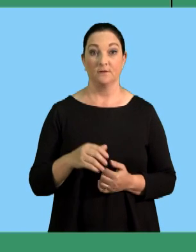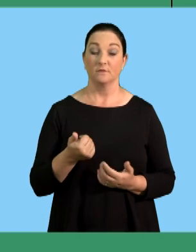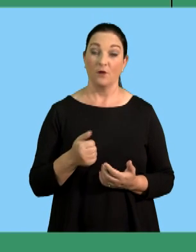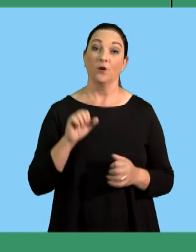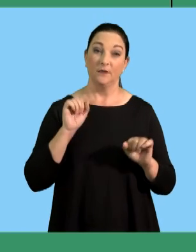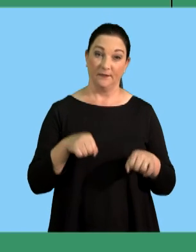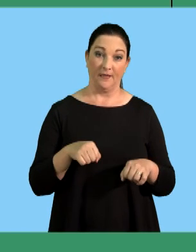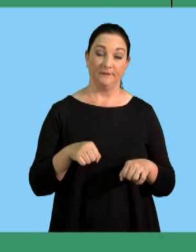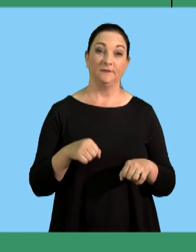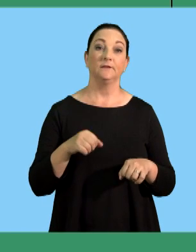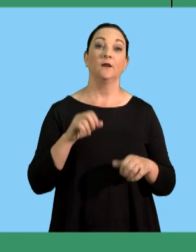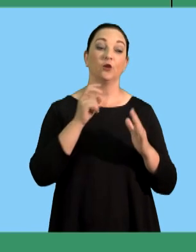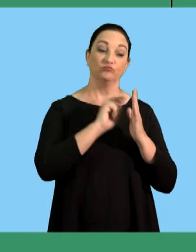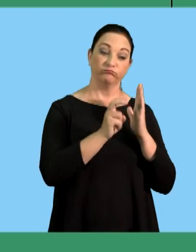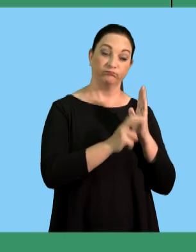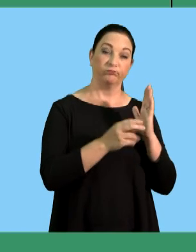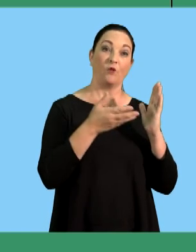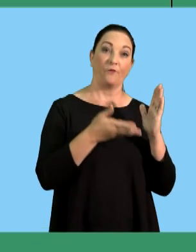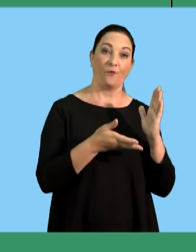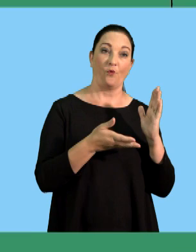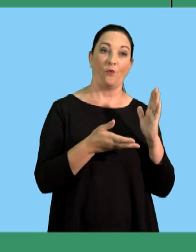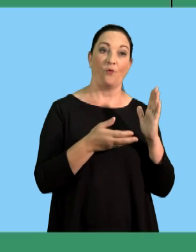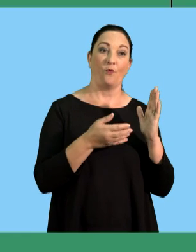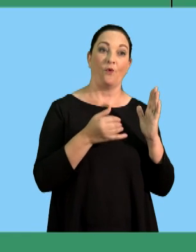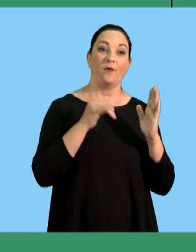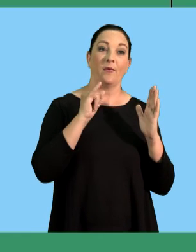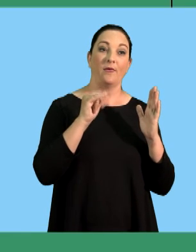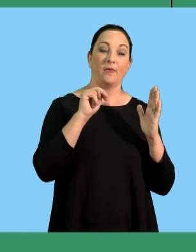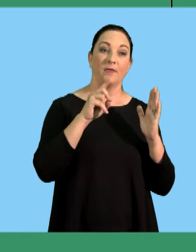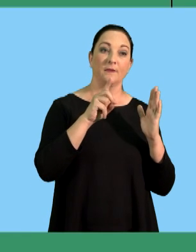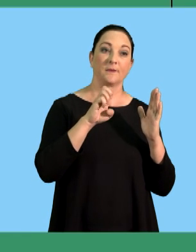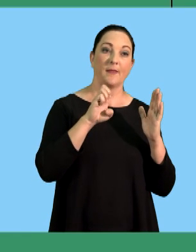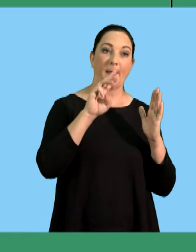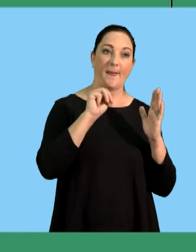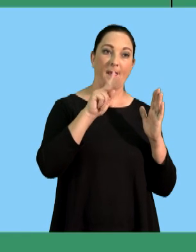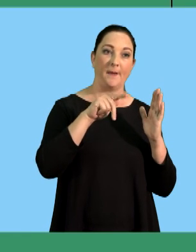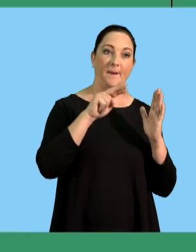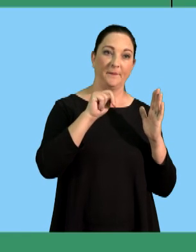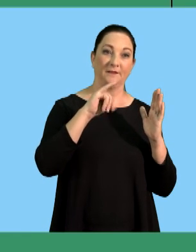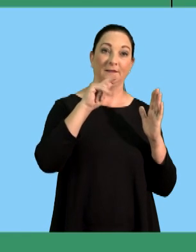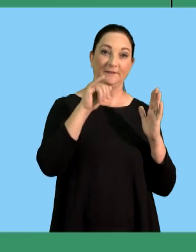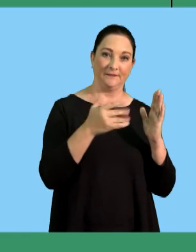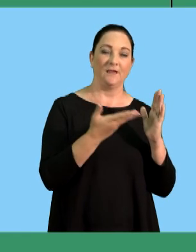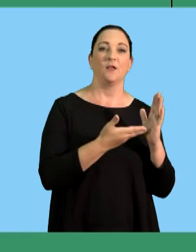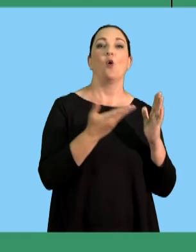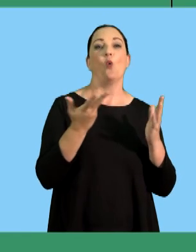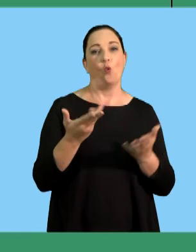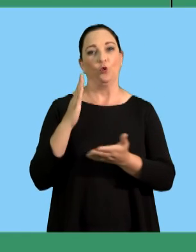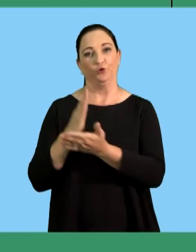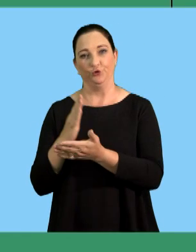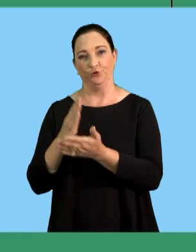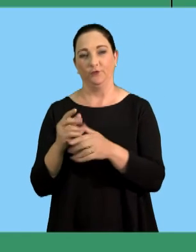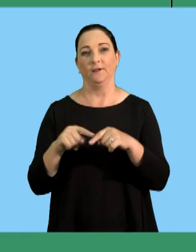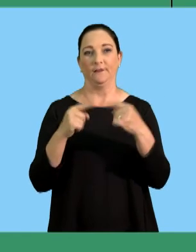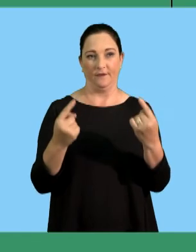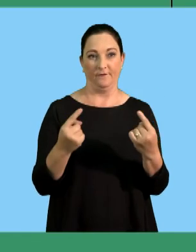that insurance is based on the principle of indemnity, whereas assurance is based on the principle of security or certainty.